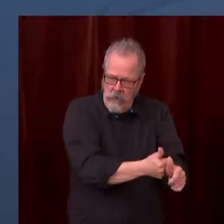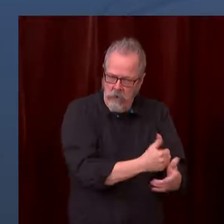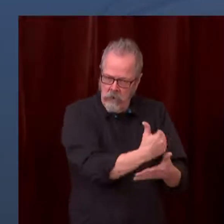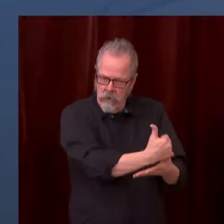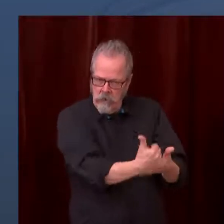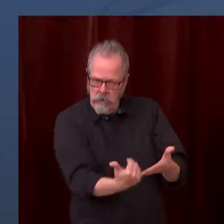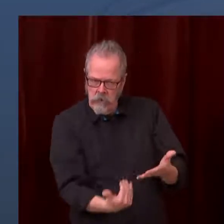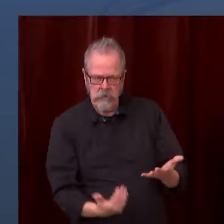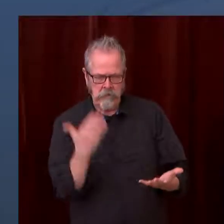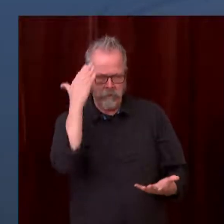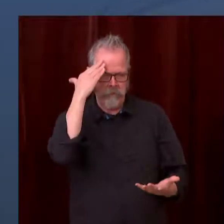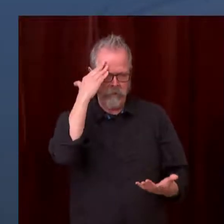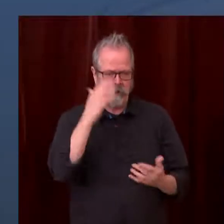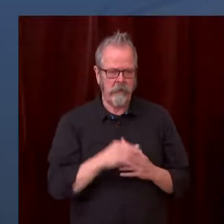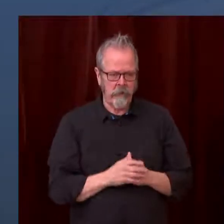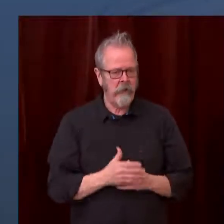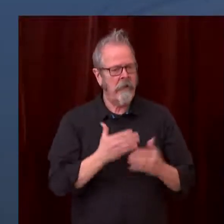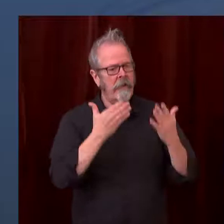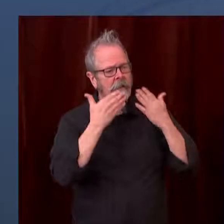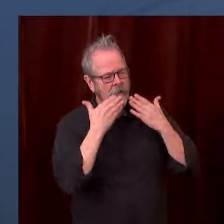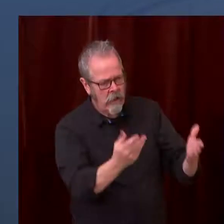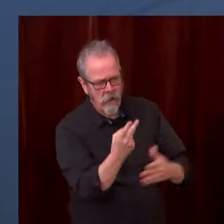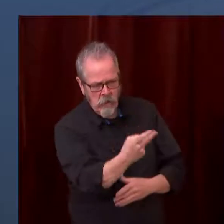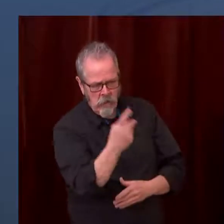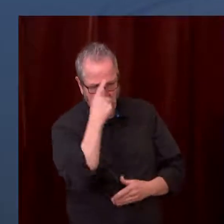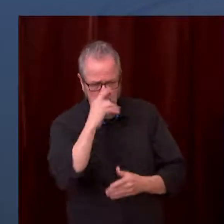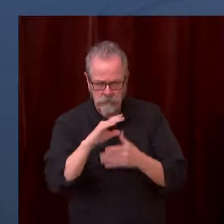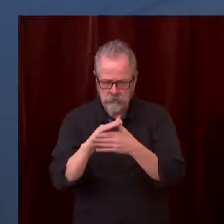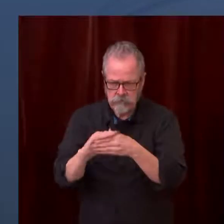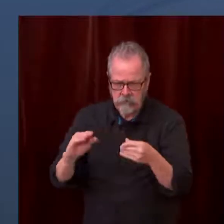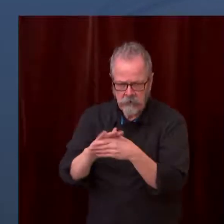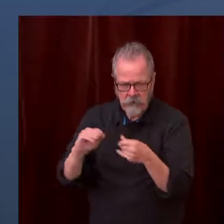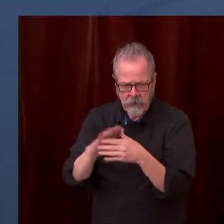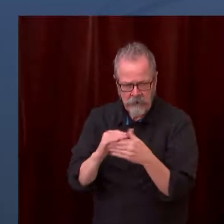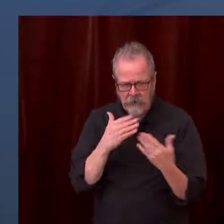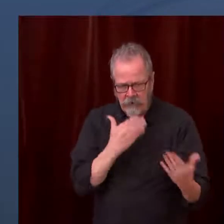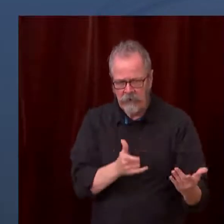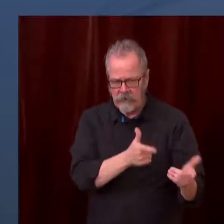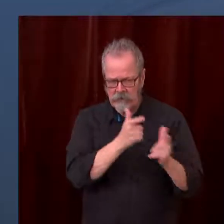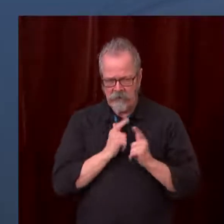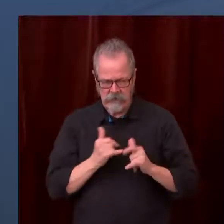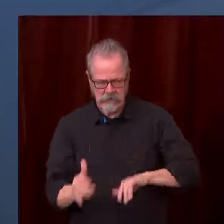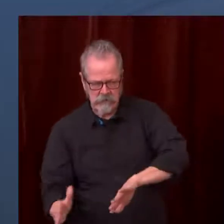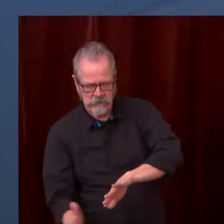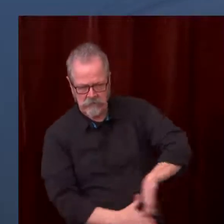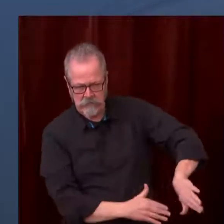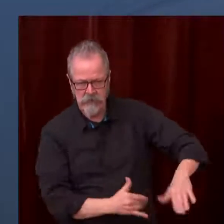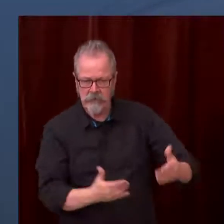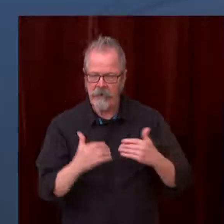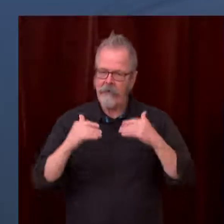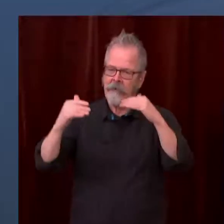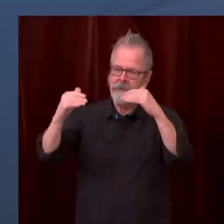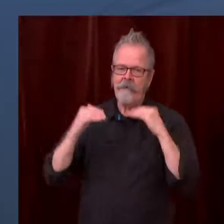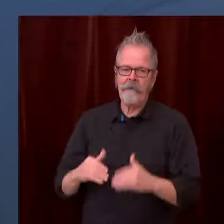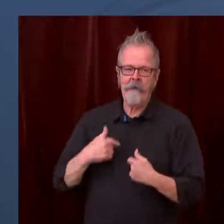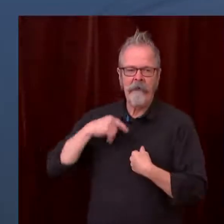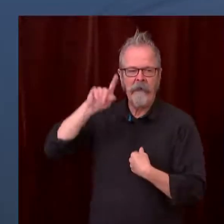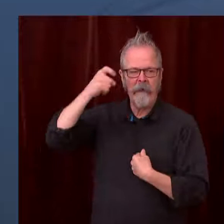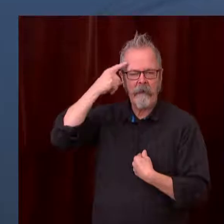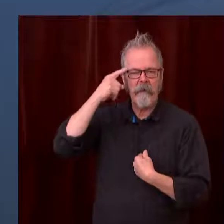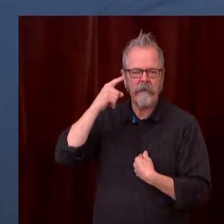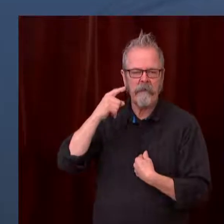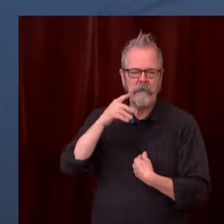going to turn to some discussion of our vaccine program. Really good news in this regard. The pace of